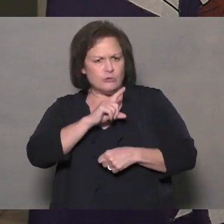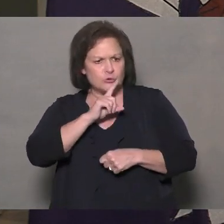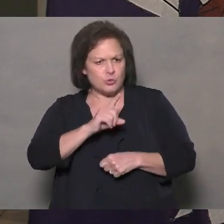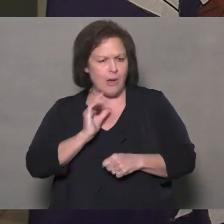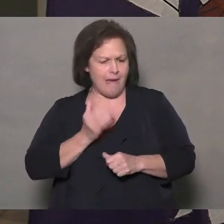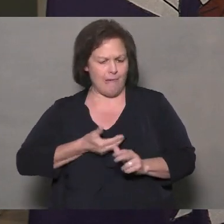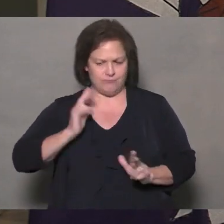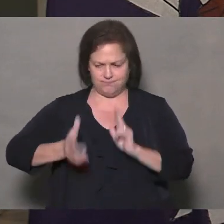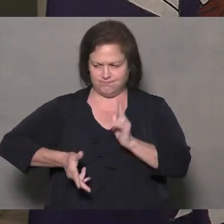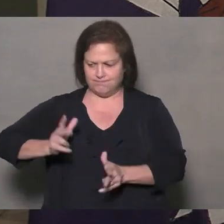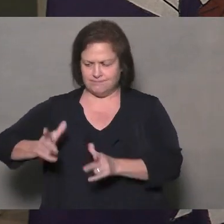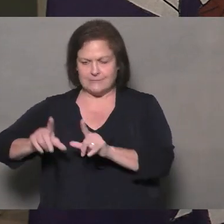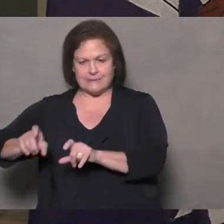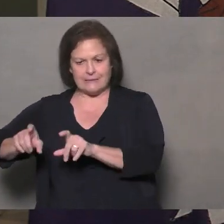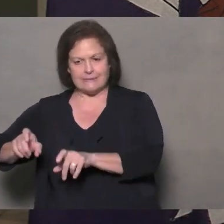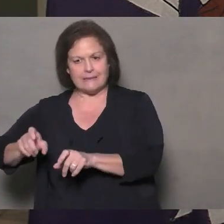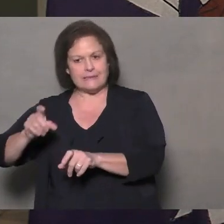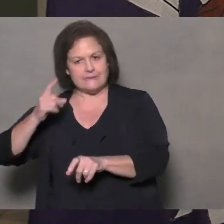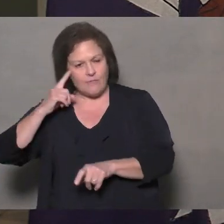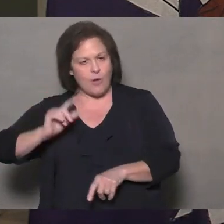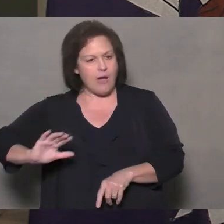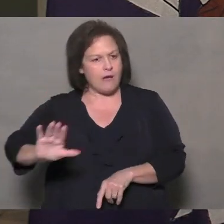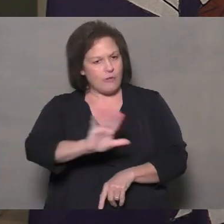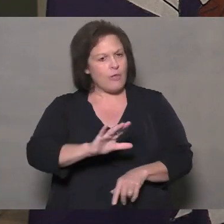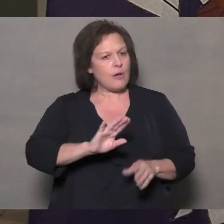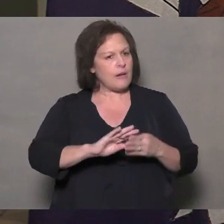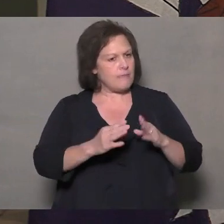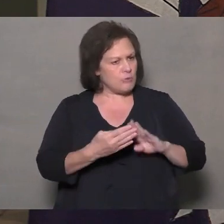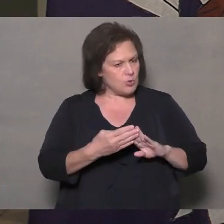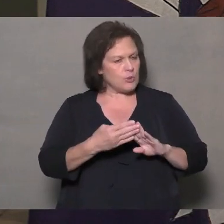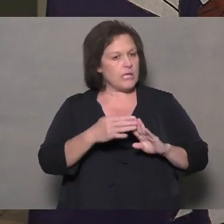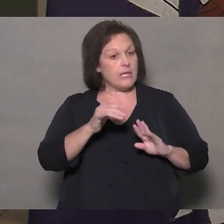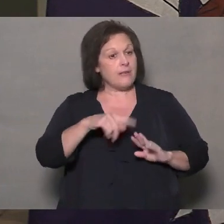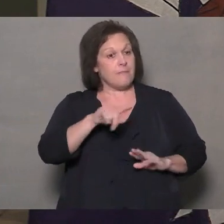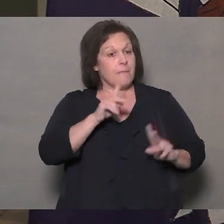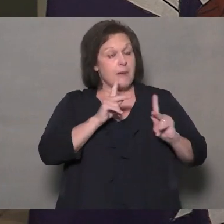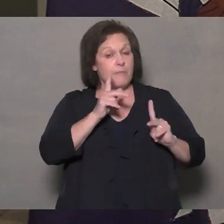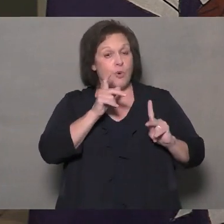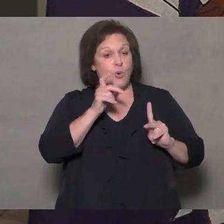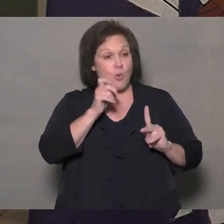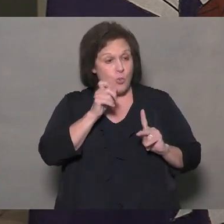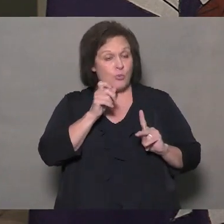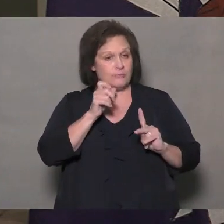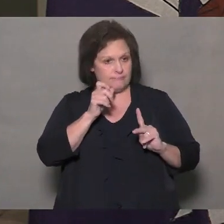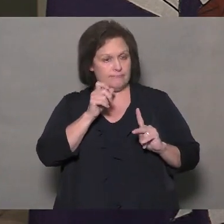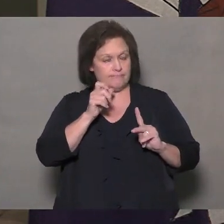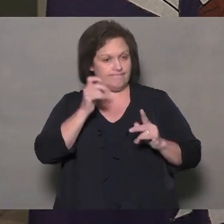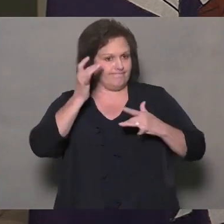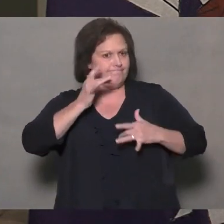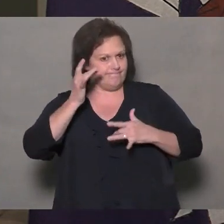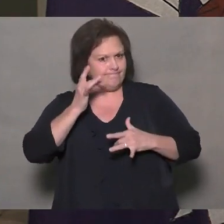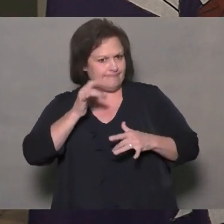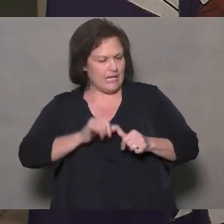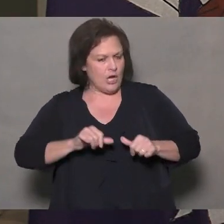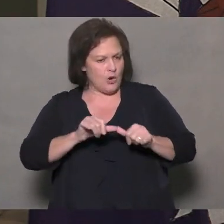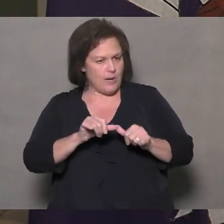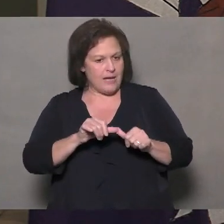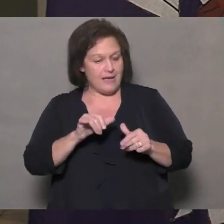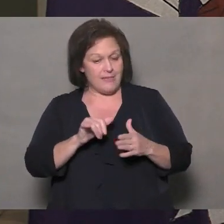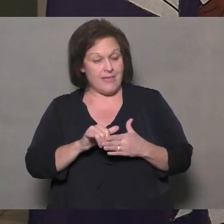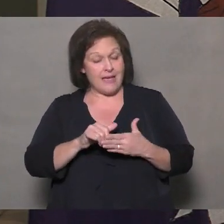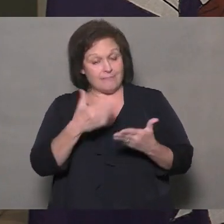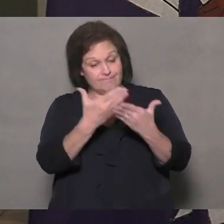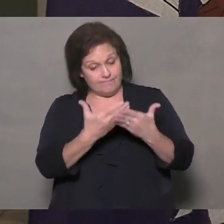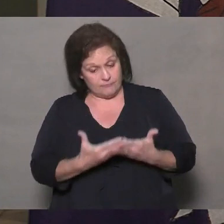sites available to communities we know were hit the hardest in our city. The data shows that